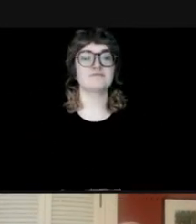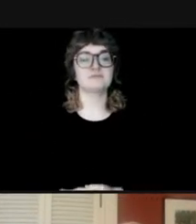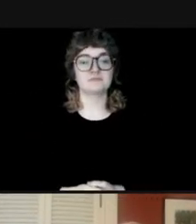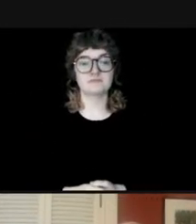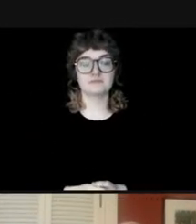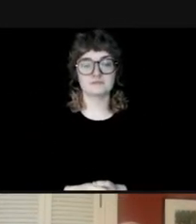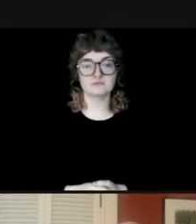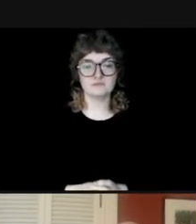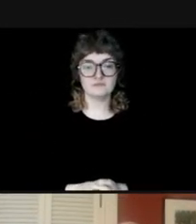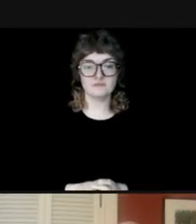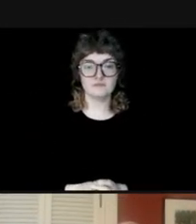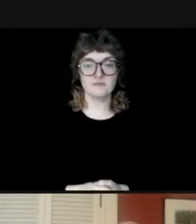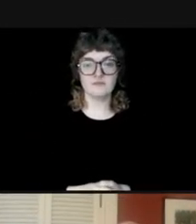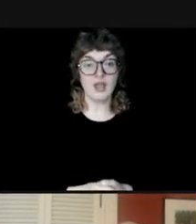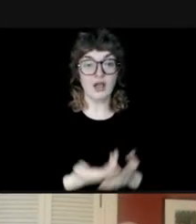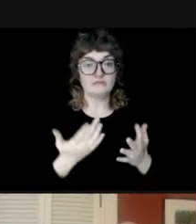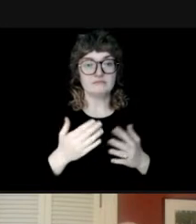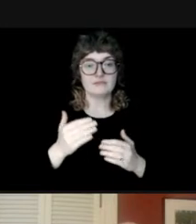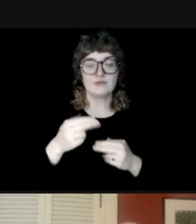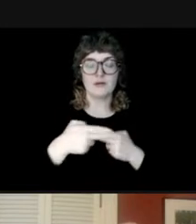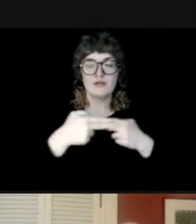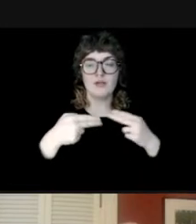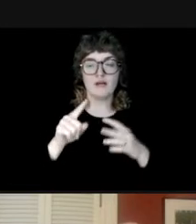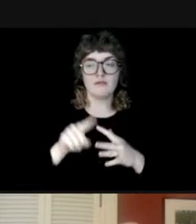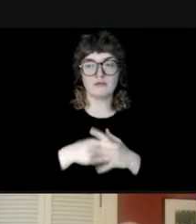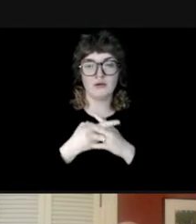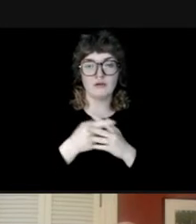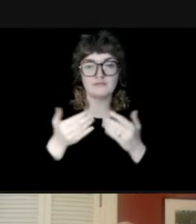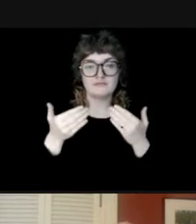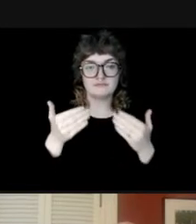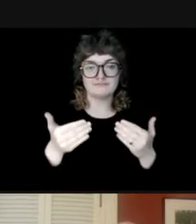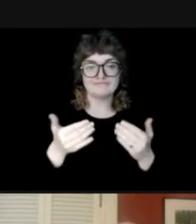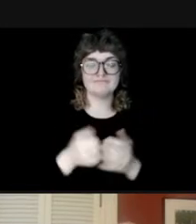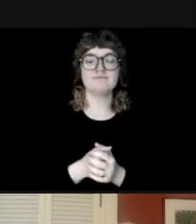if we can get our slides started here,